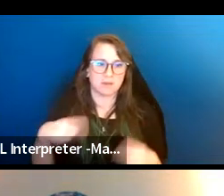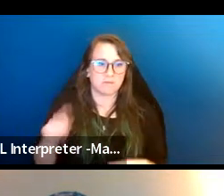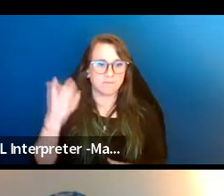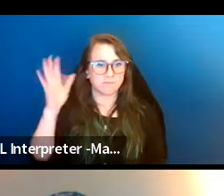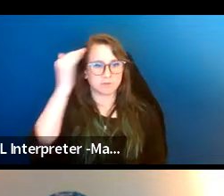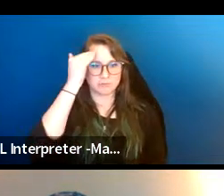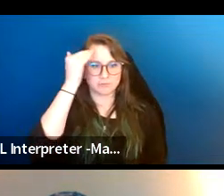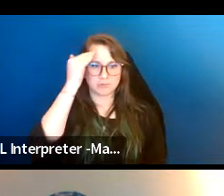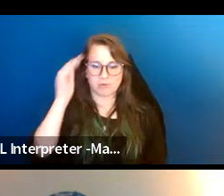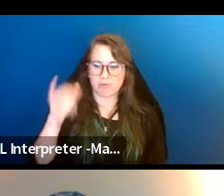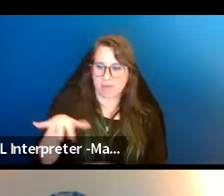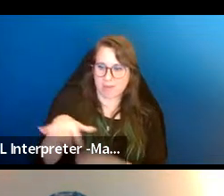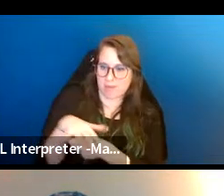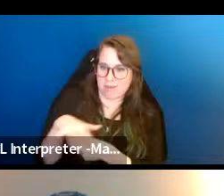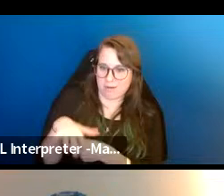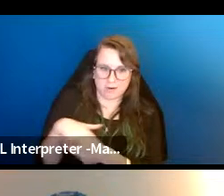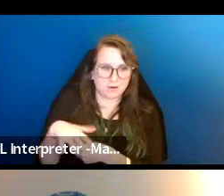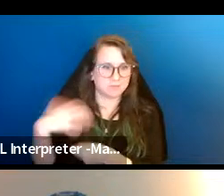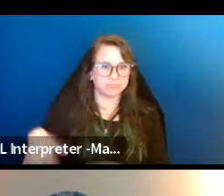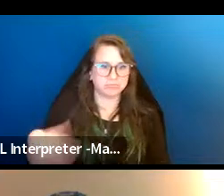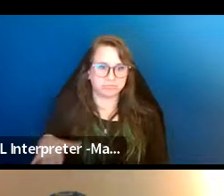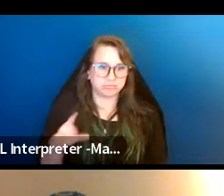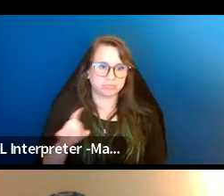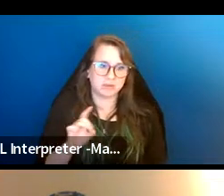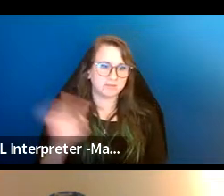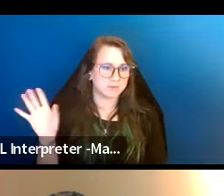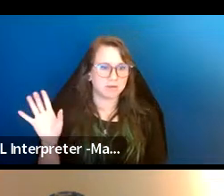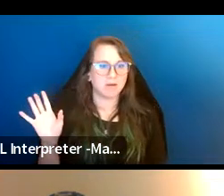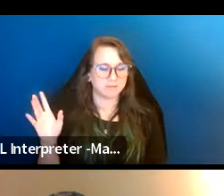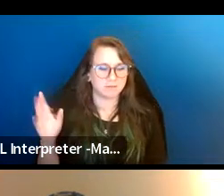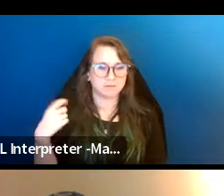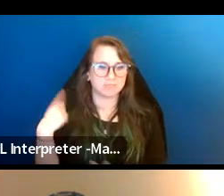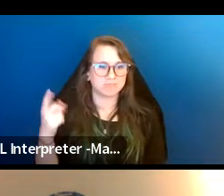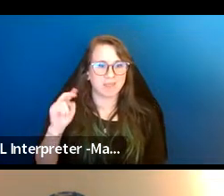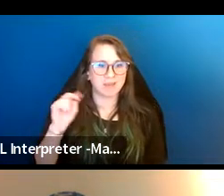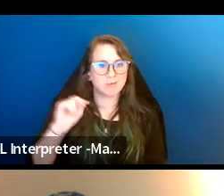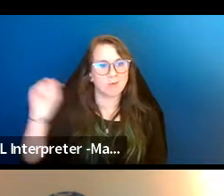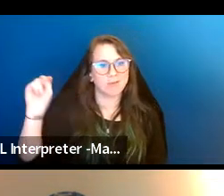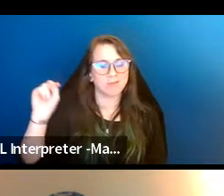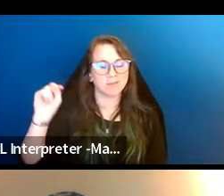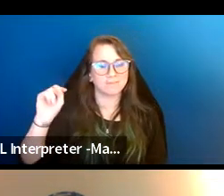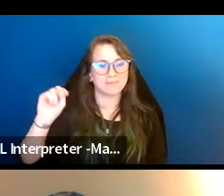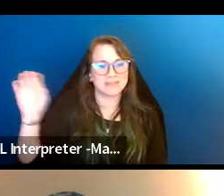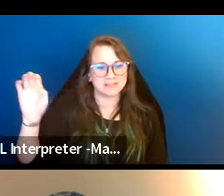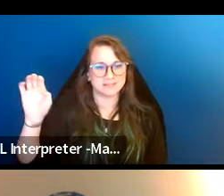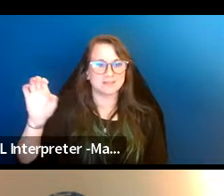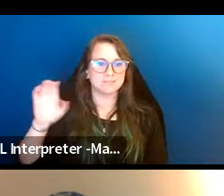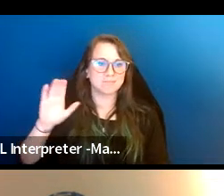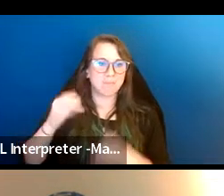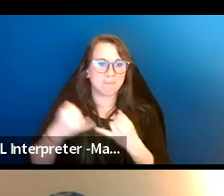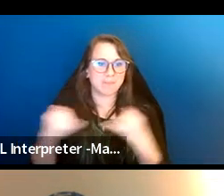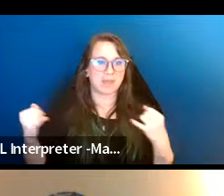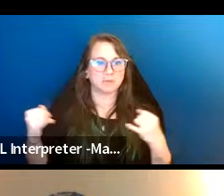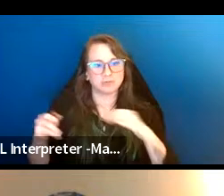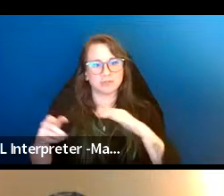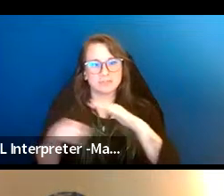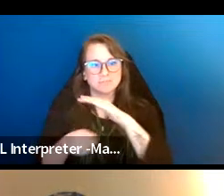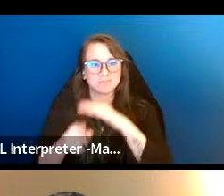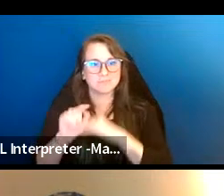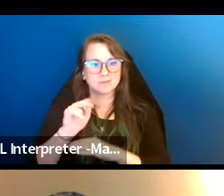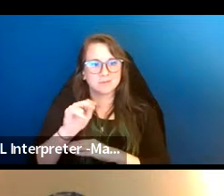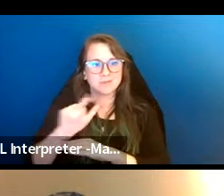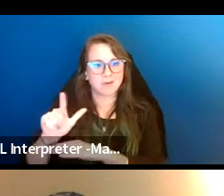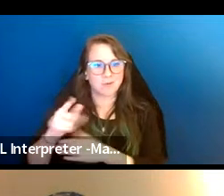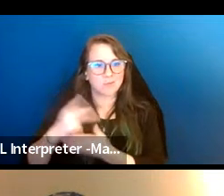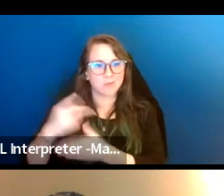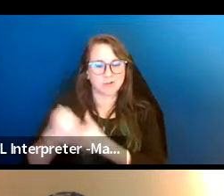Olivet in particular has been in pretty bad shape because of the Northeast Boundary Tunnel project, which just came to an end this year, or last